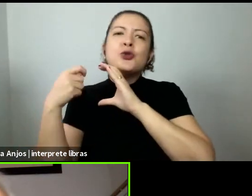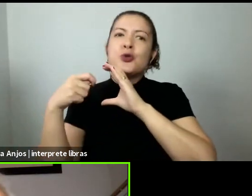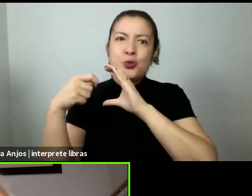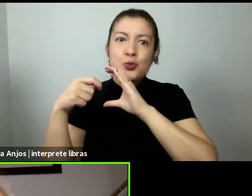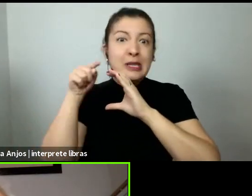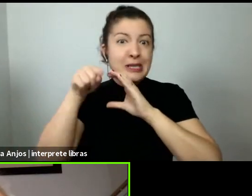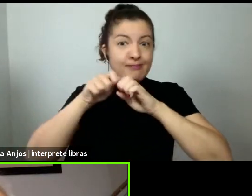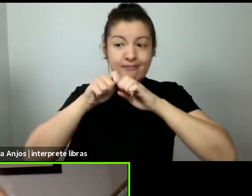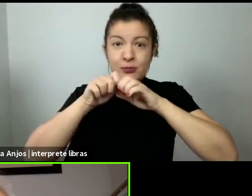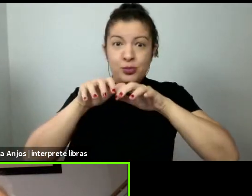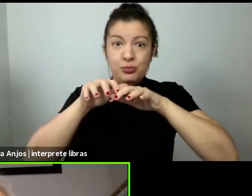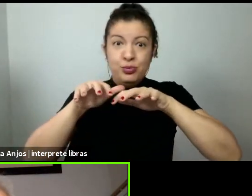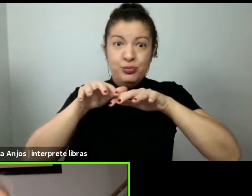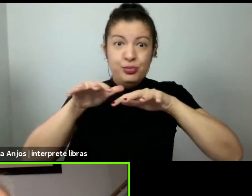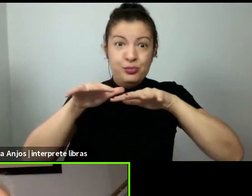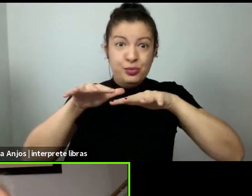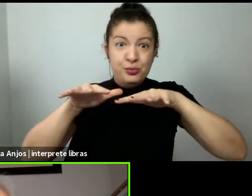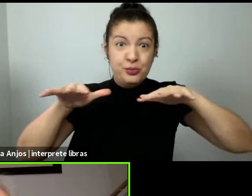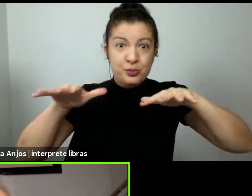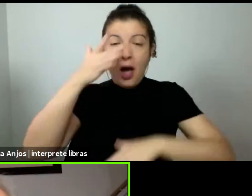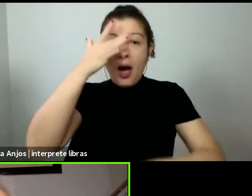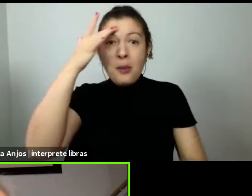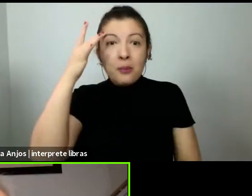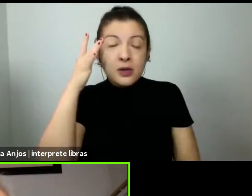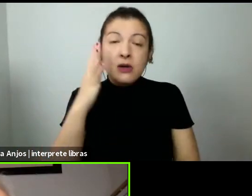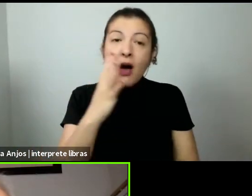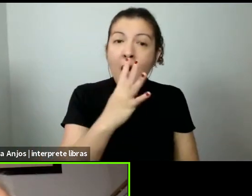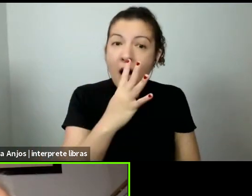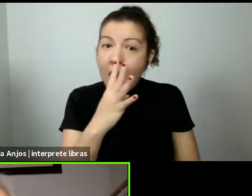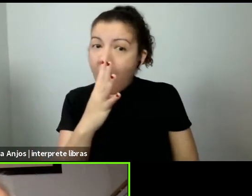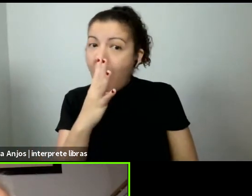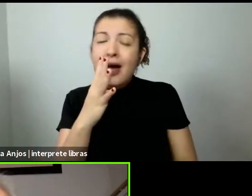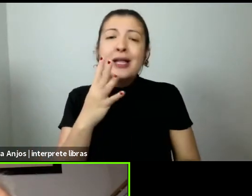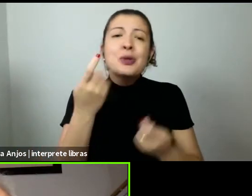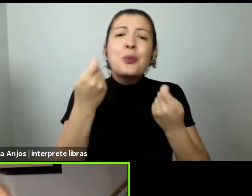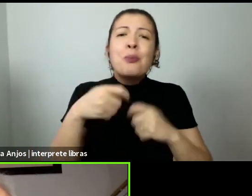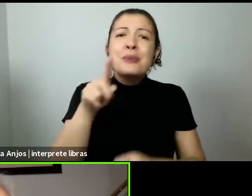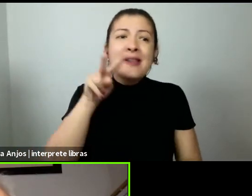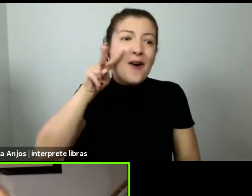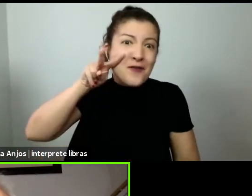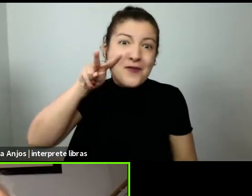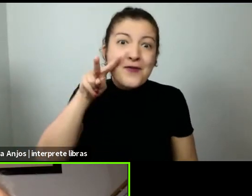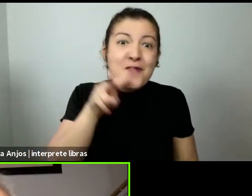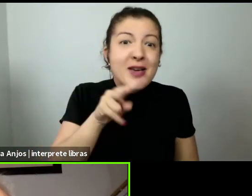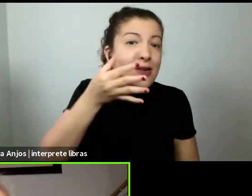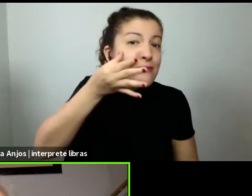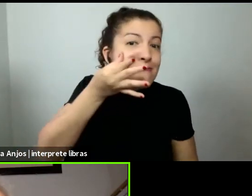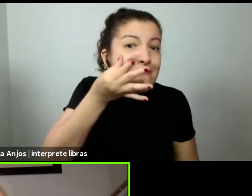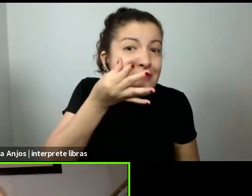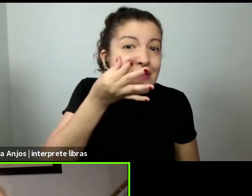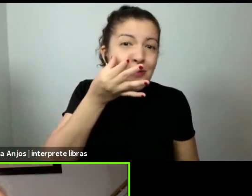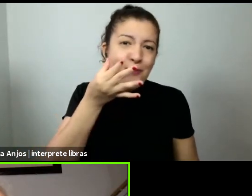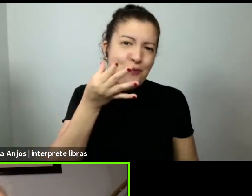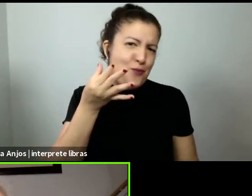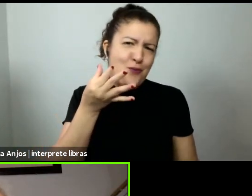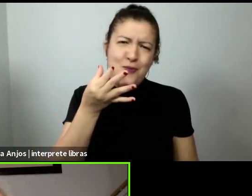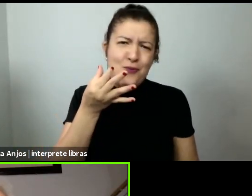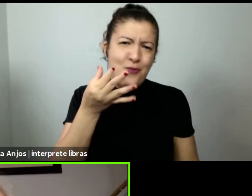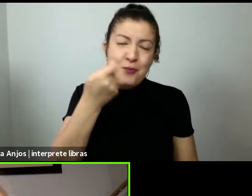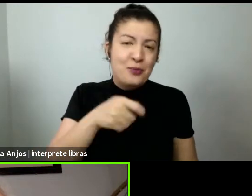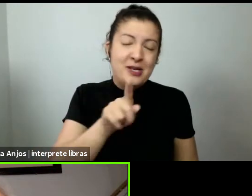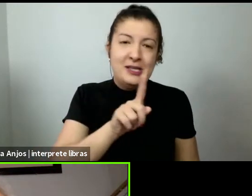don't necessarily need to see it to see the animals. I mean, it's good if they can, but I